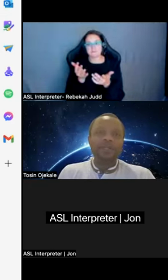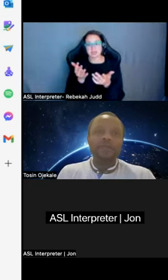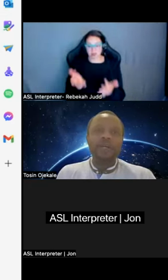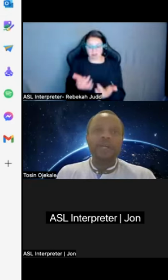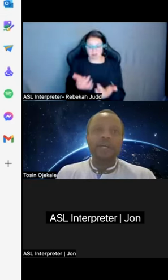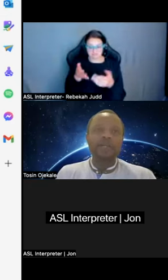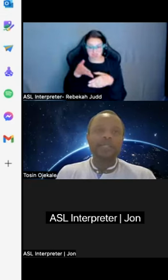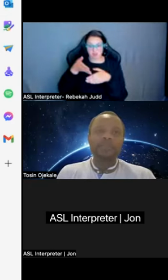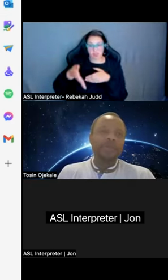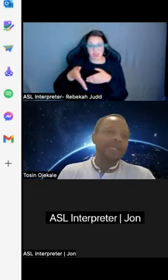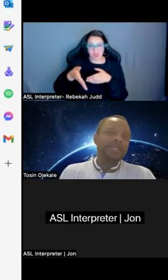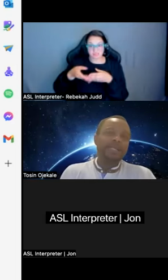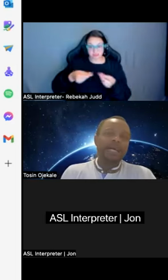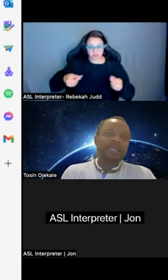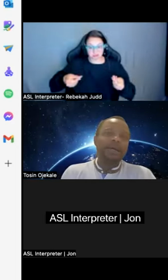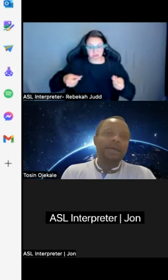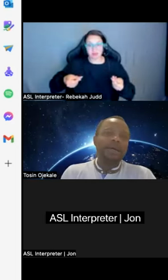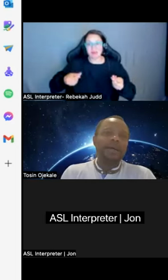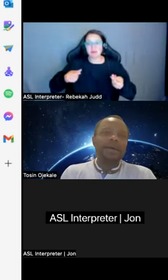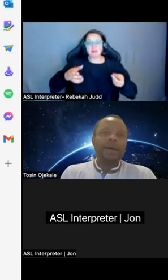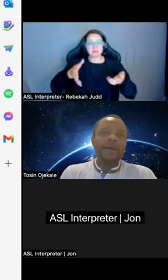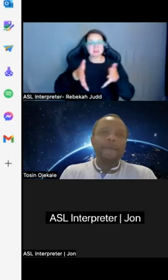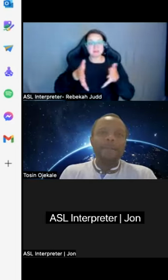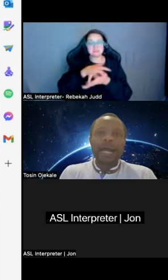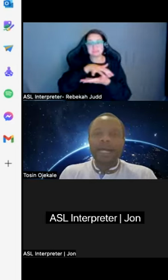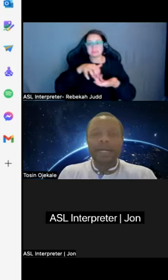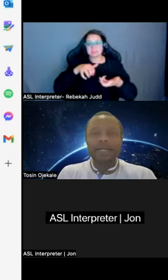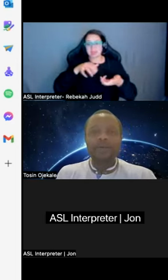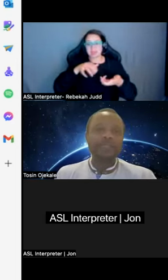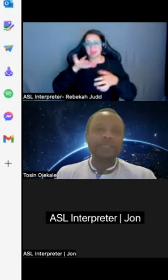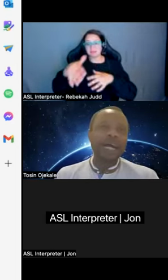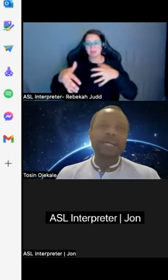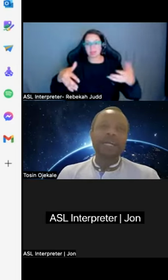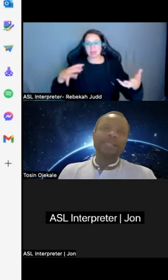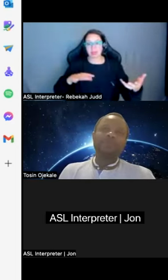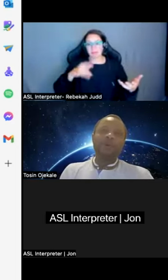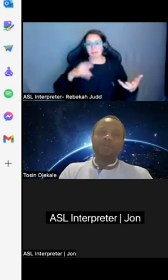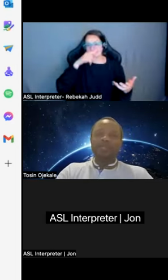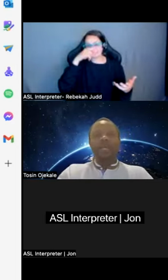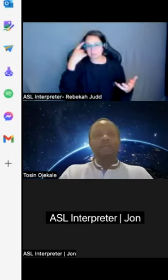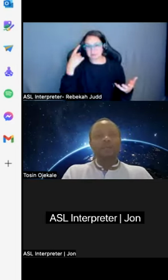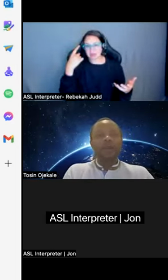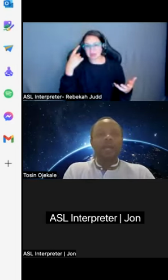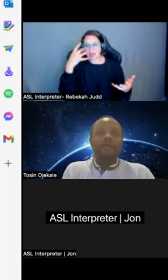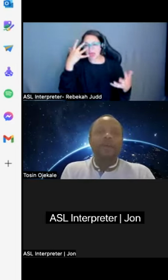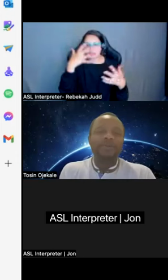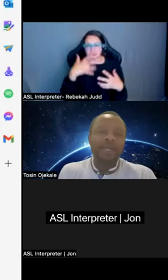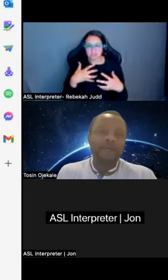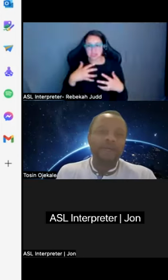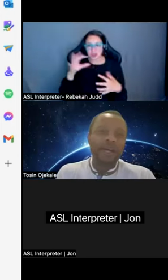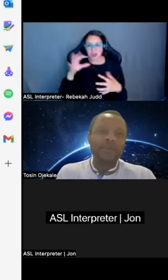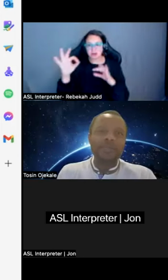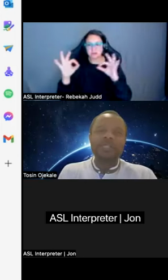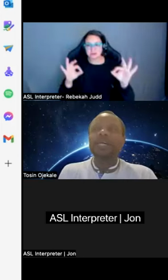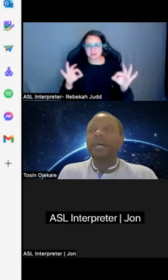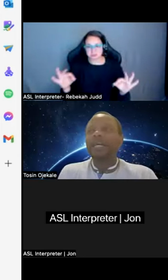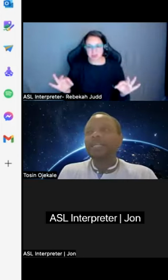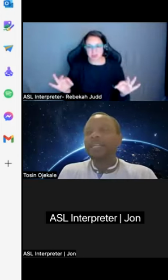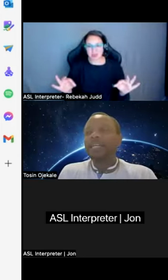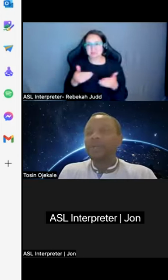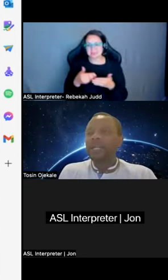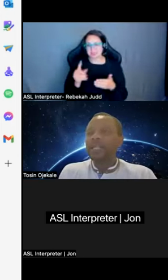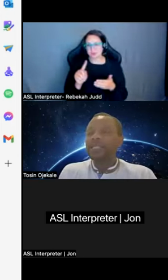lot of debris and black or dark spots everywhere around where the fire was,